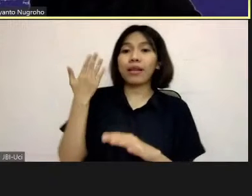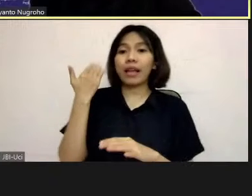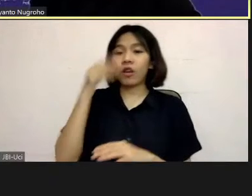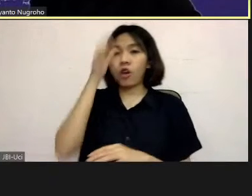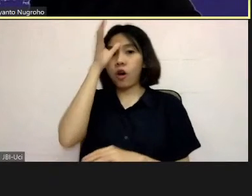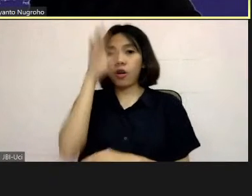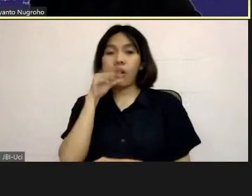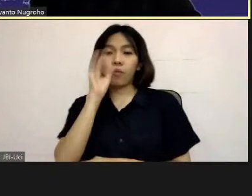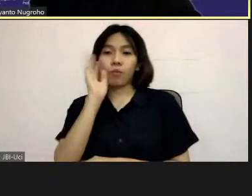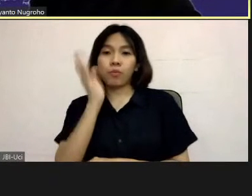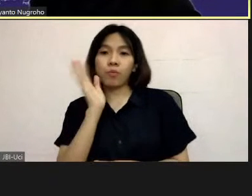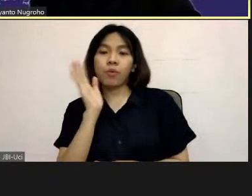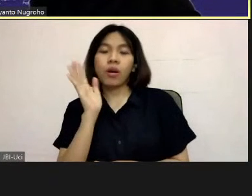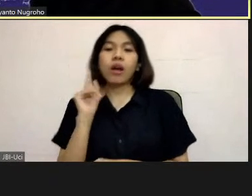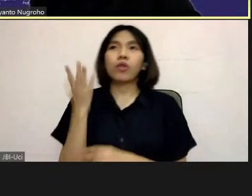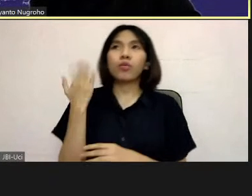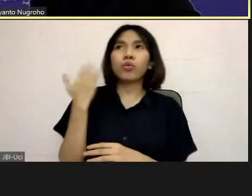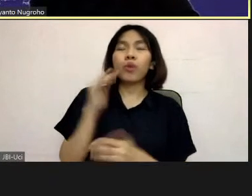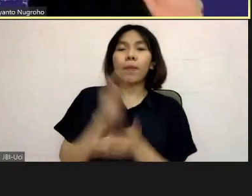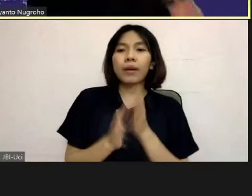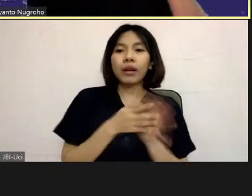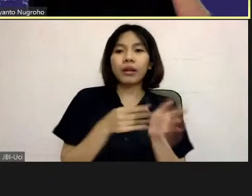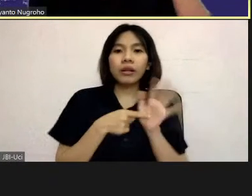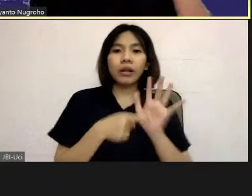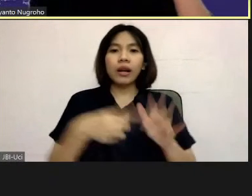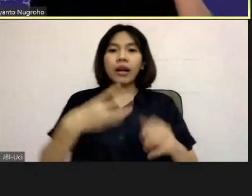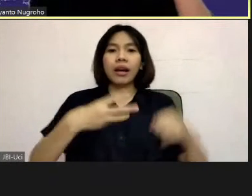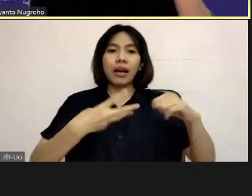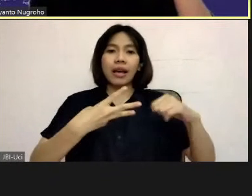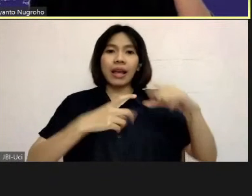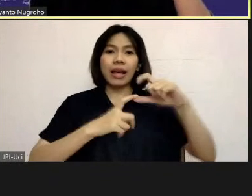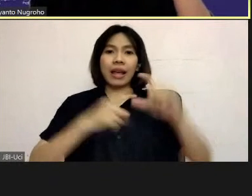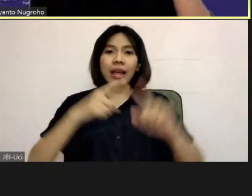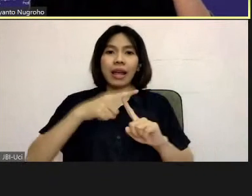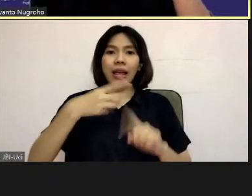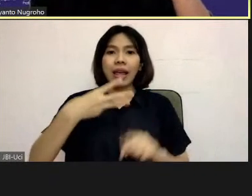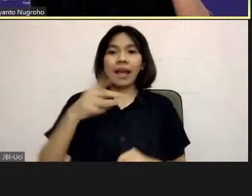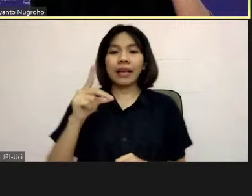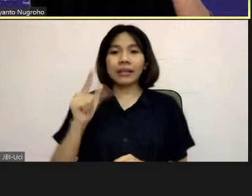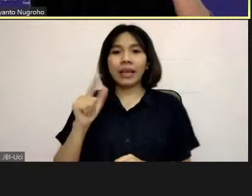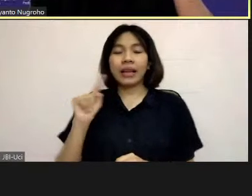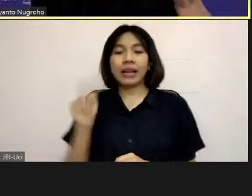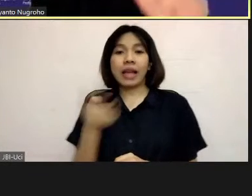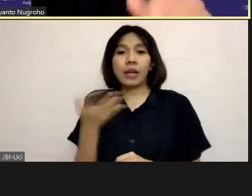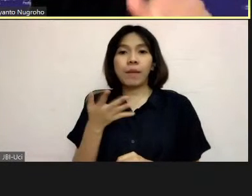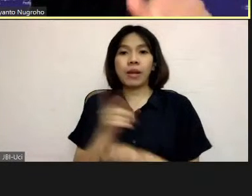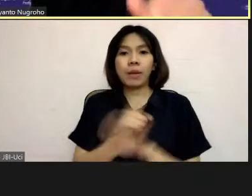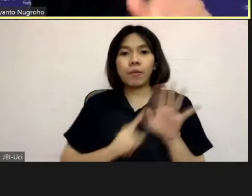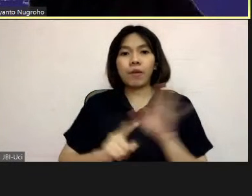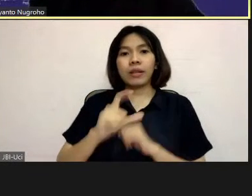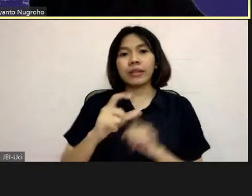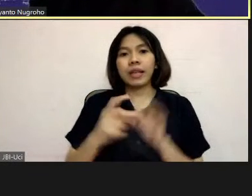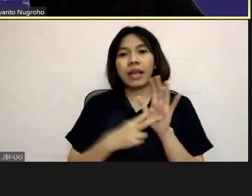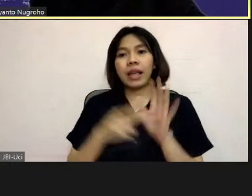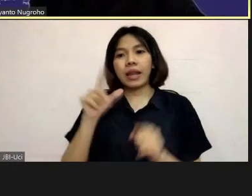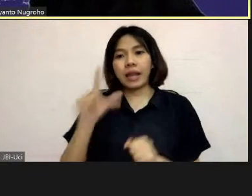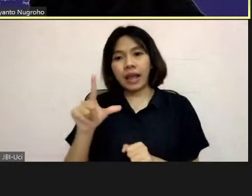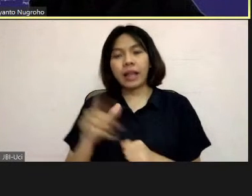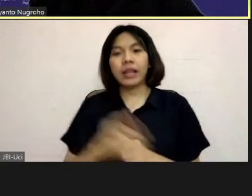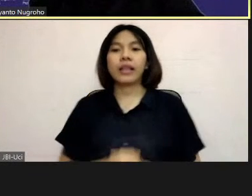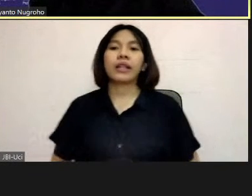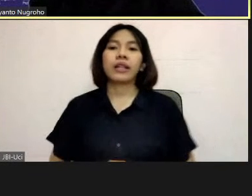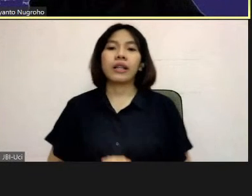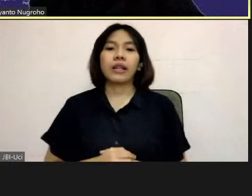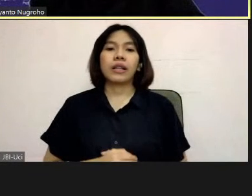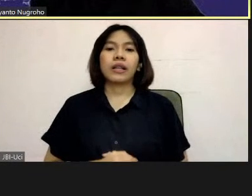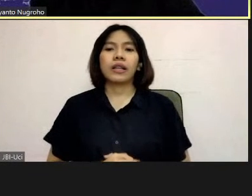as presented by Esther Harte from ECNL, I think, if I'm not mistaken,